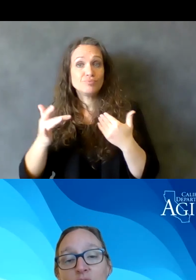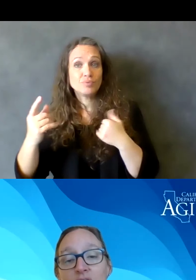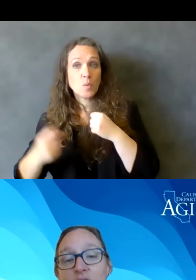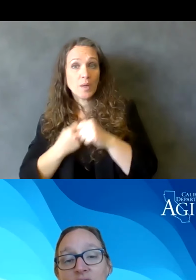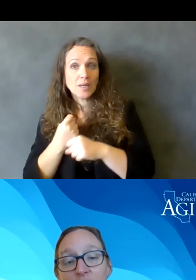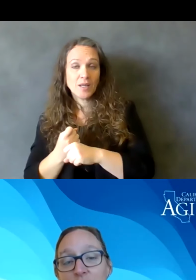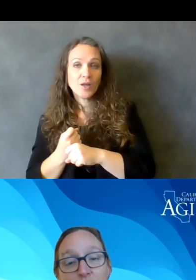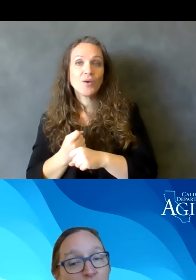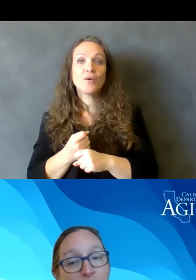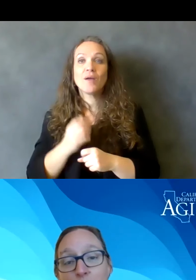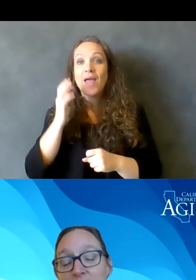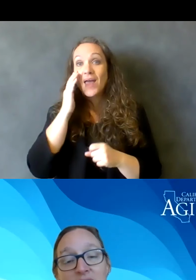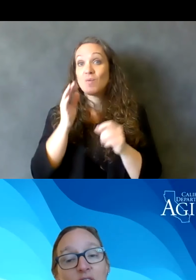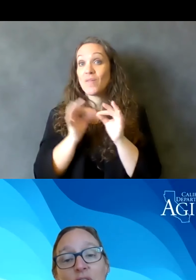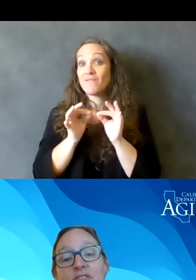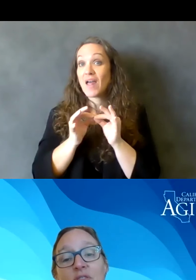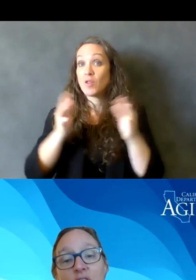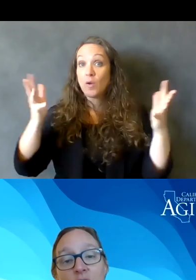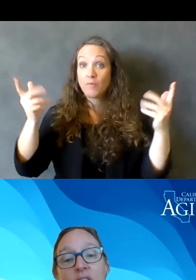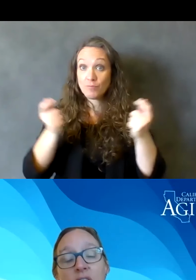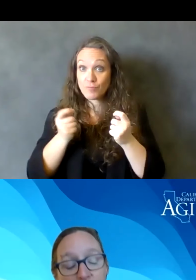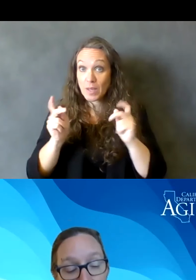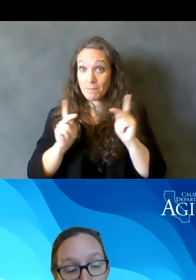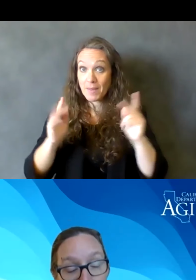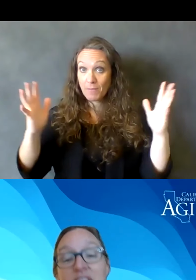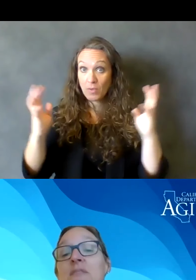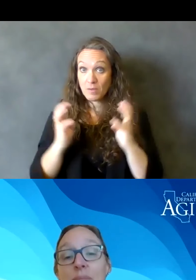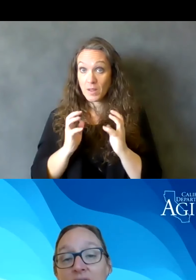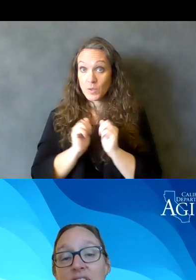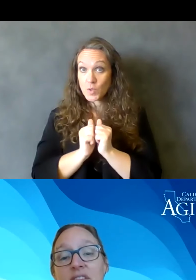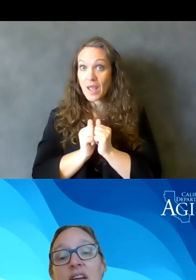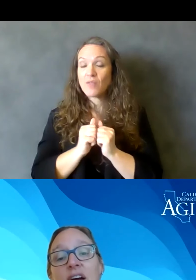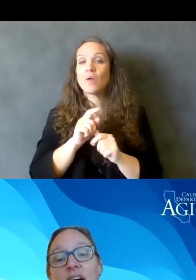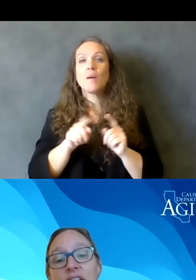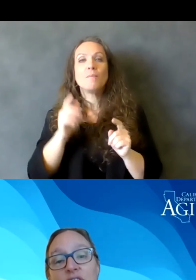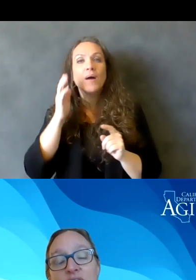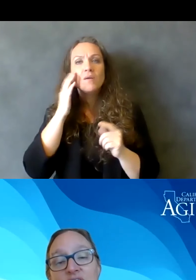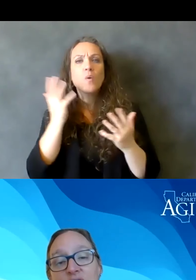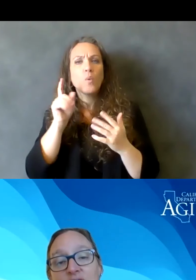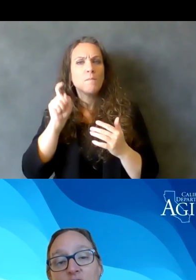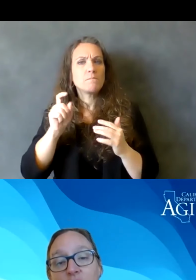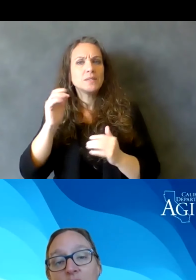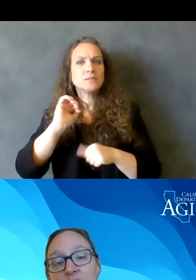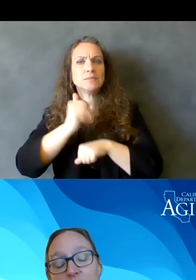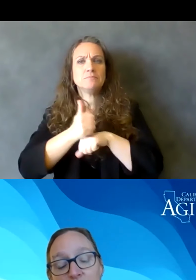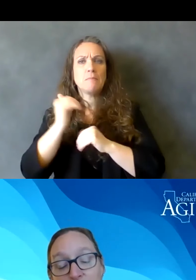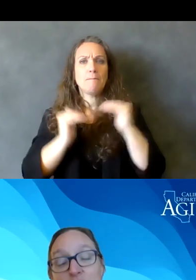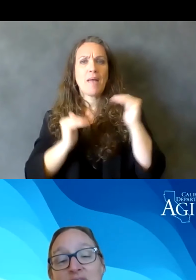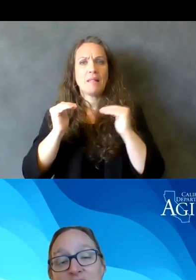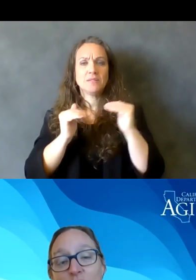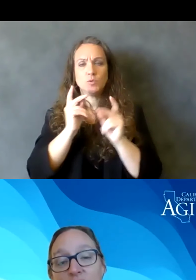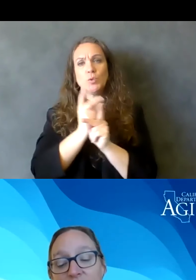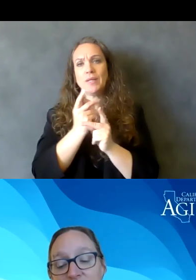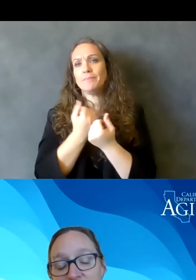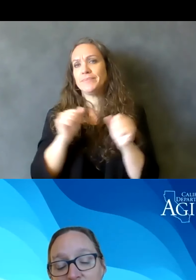all learn more and know the value of bringing people back together, but also know what needs to be balanced in terms of safety for the